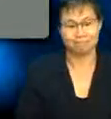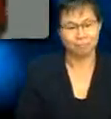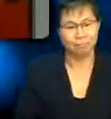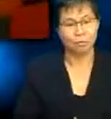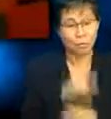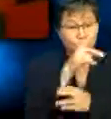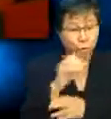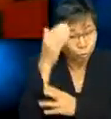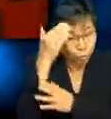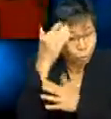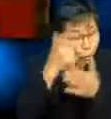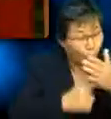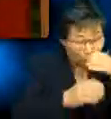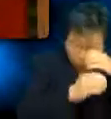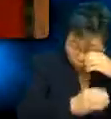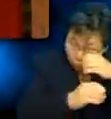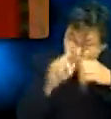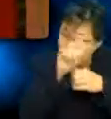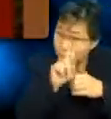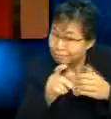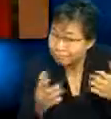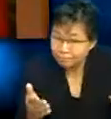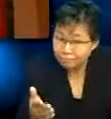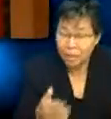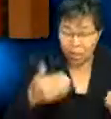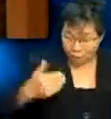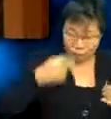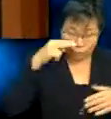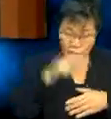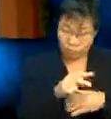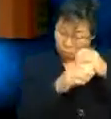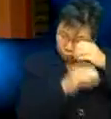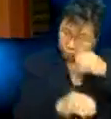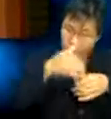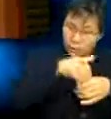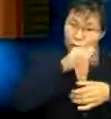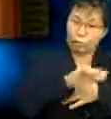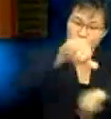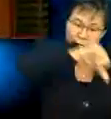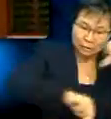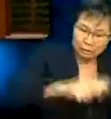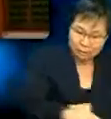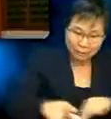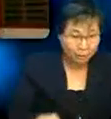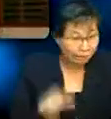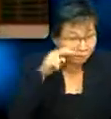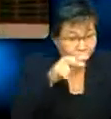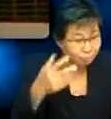Do you know what a microscope is? Have you seen one in your science lab?